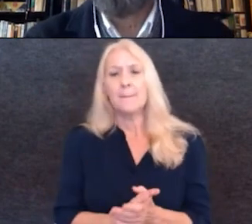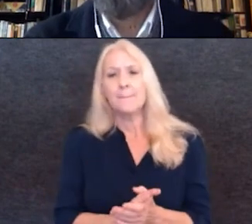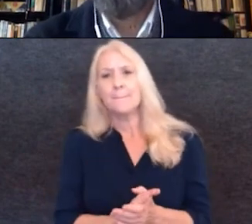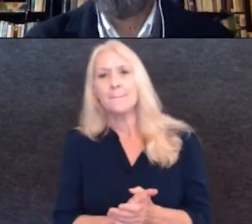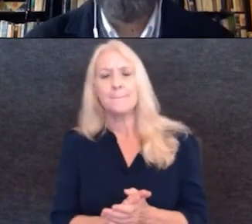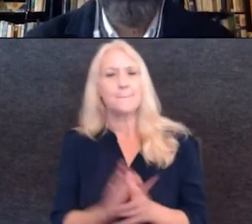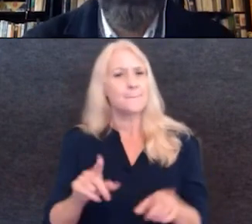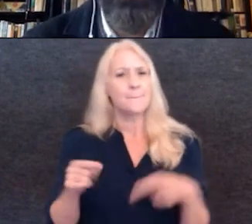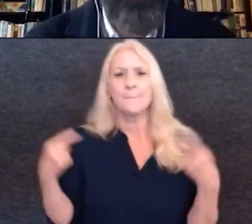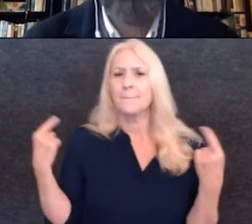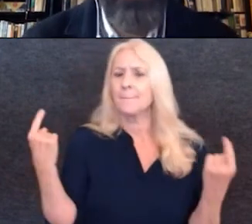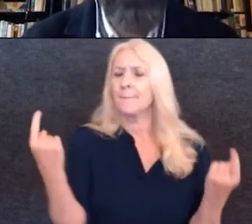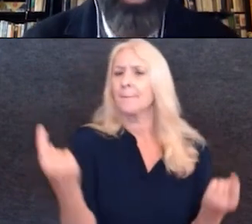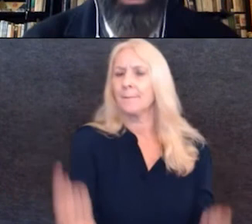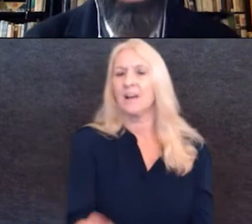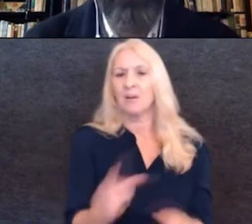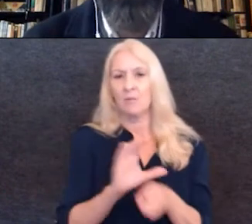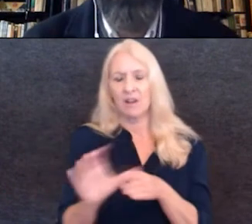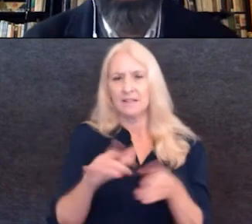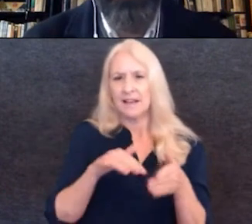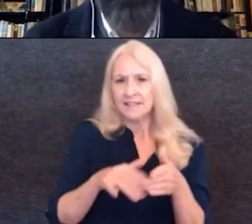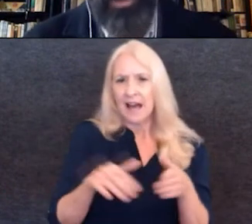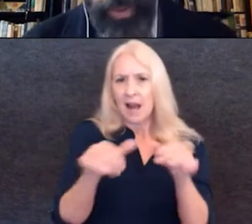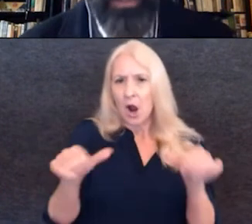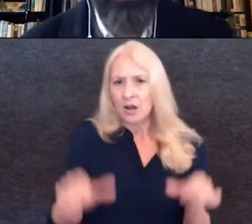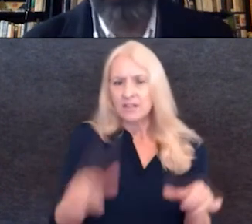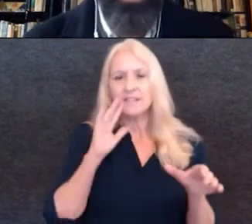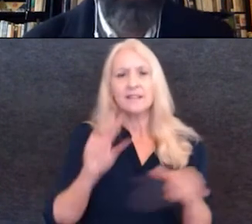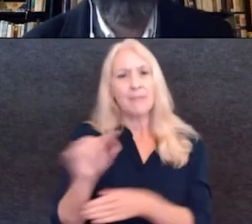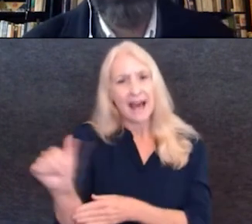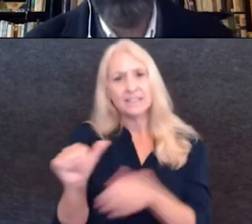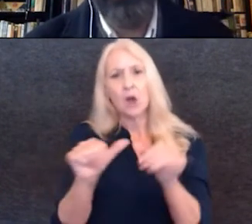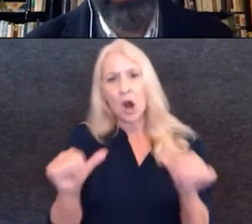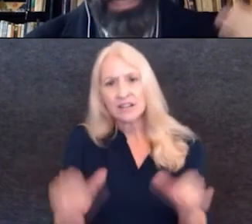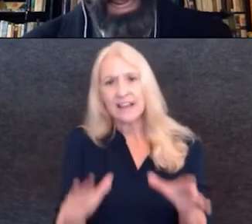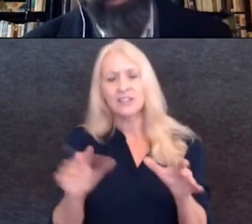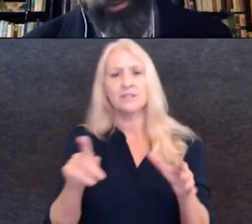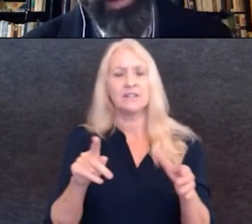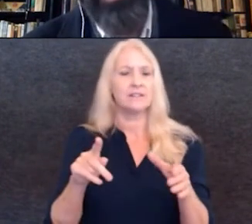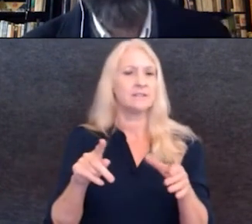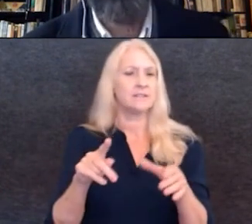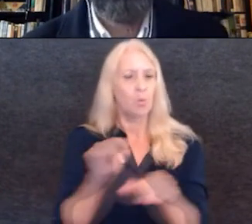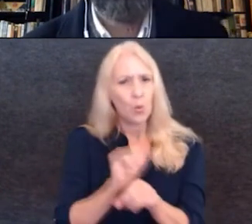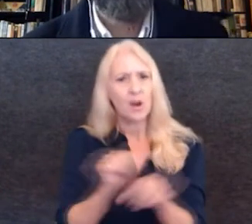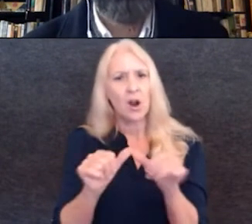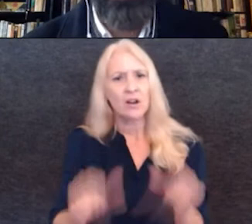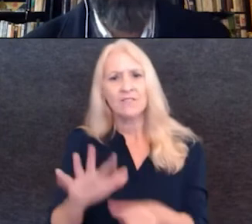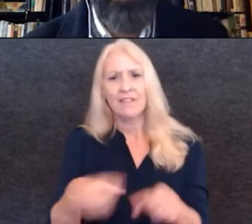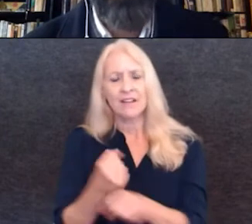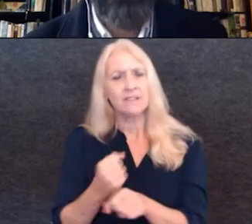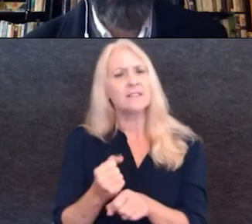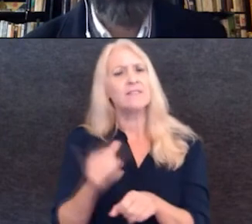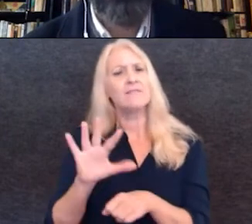throughout my career, I studied architecture. I got a master's degree in architecture. I practiced architecture for 5 years. And after 5 years of being an architect,